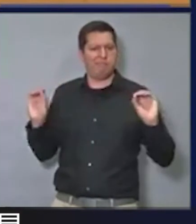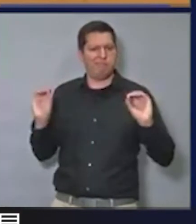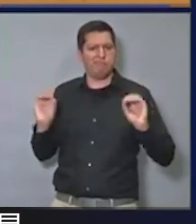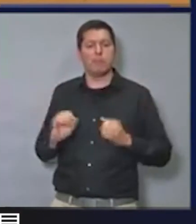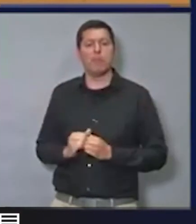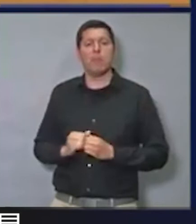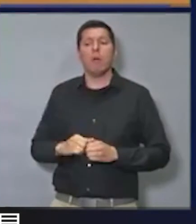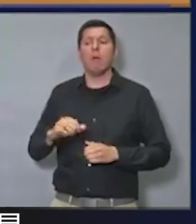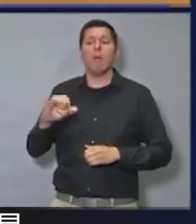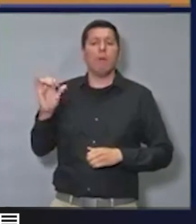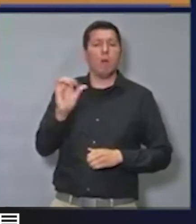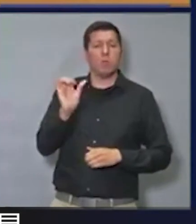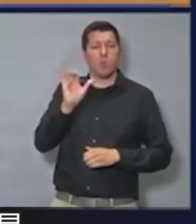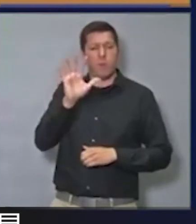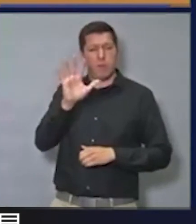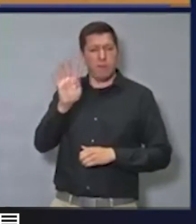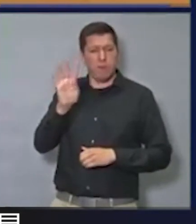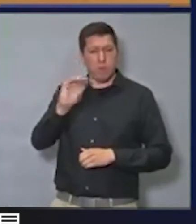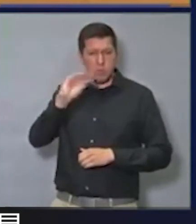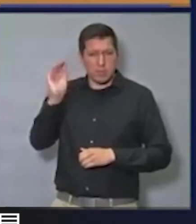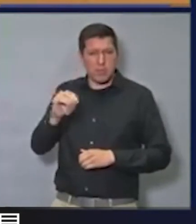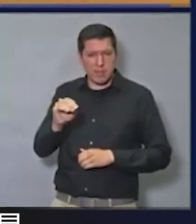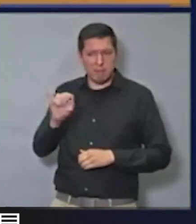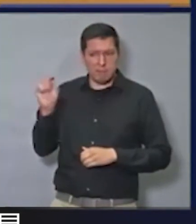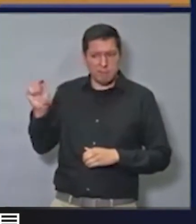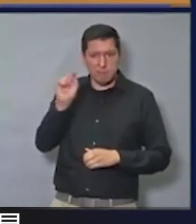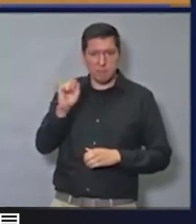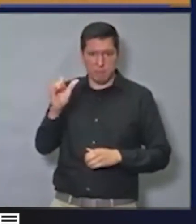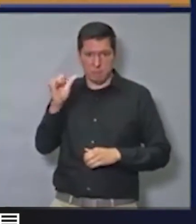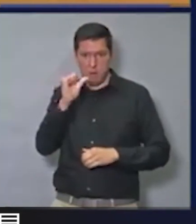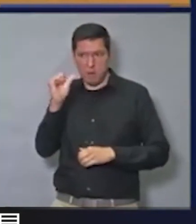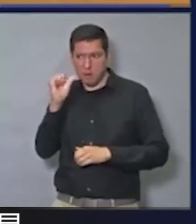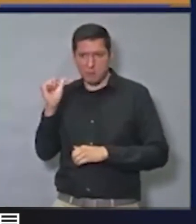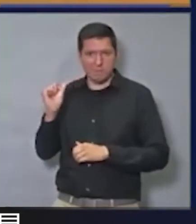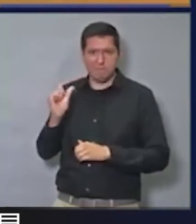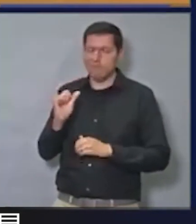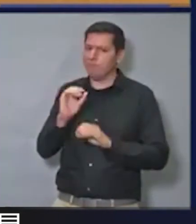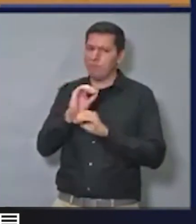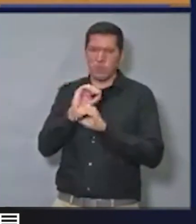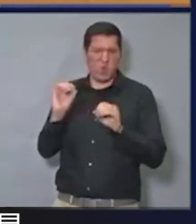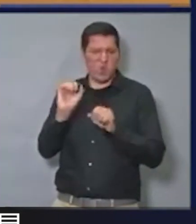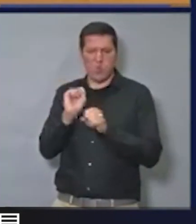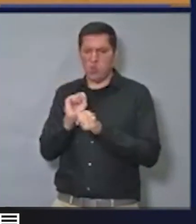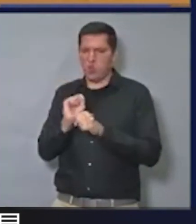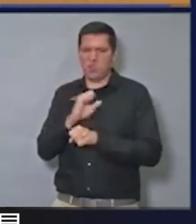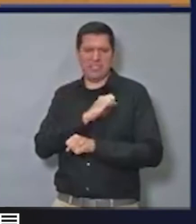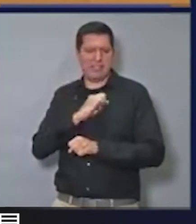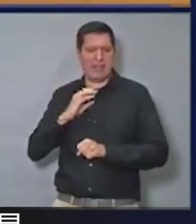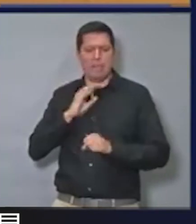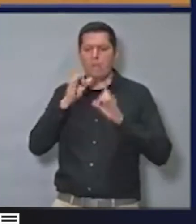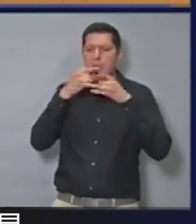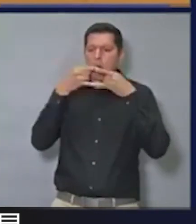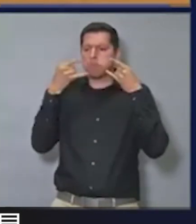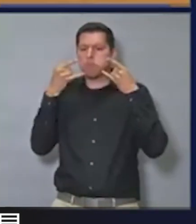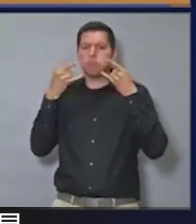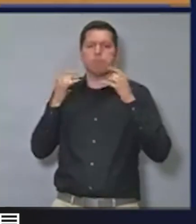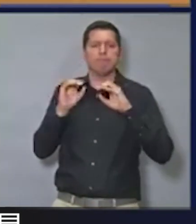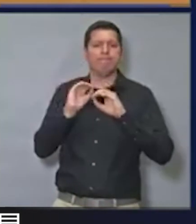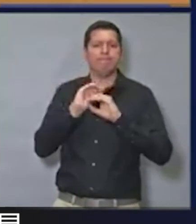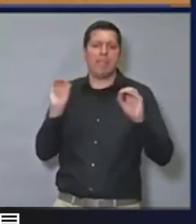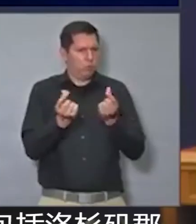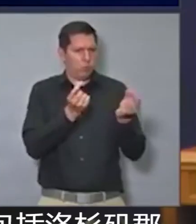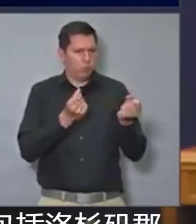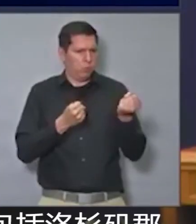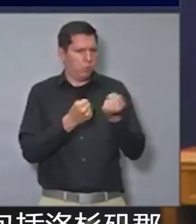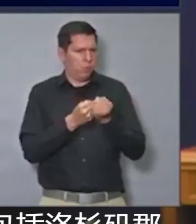and fully 54% of the bars did not have their workers wearing face coverings and or face